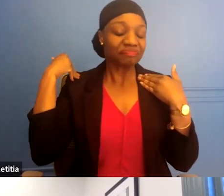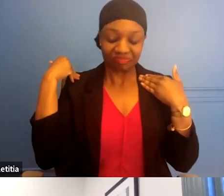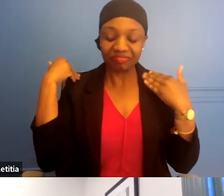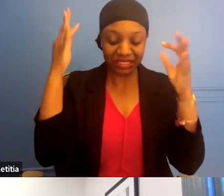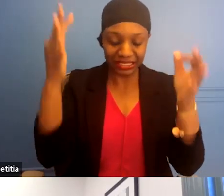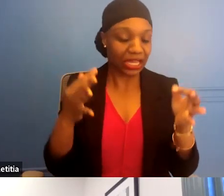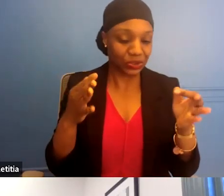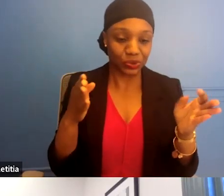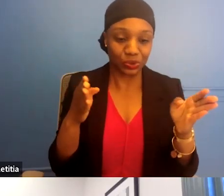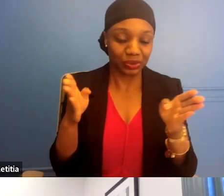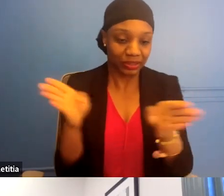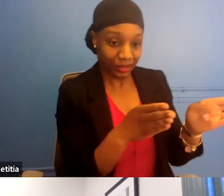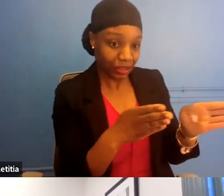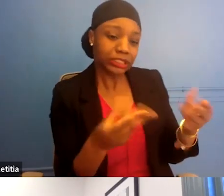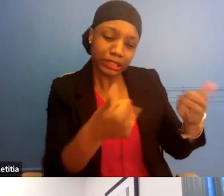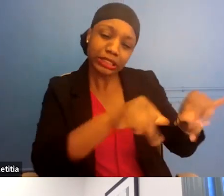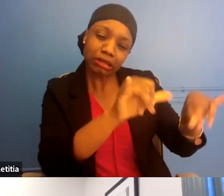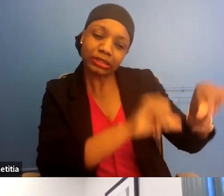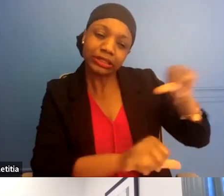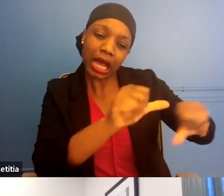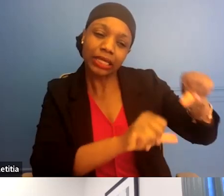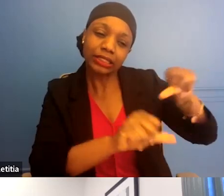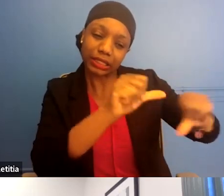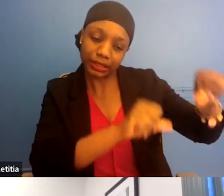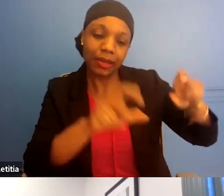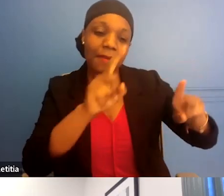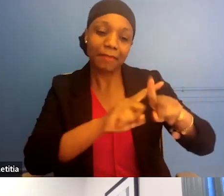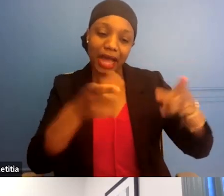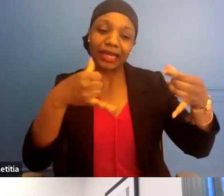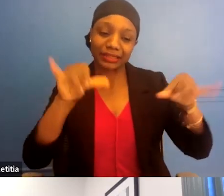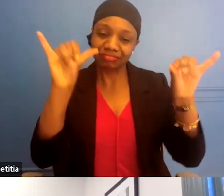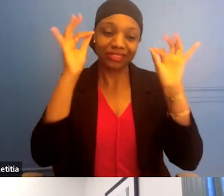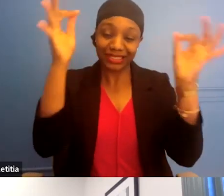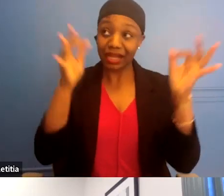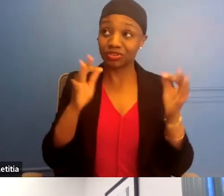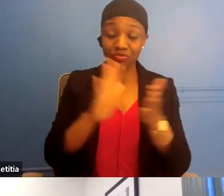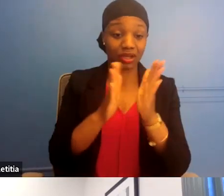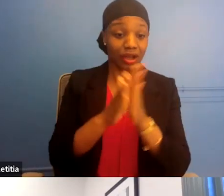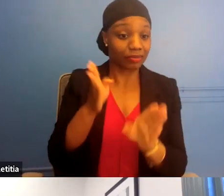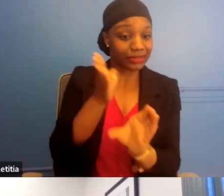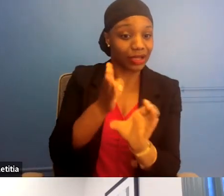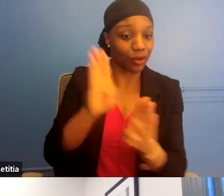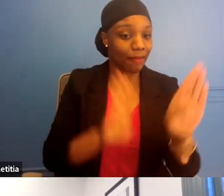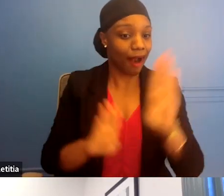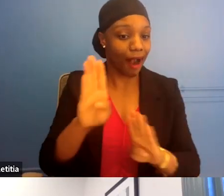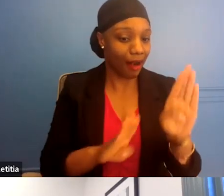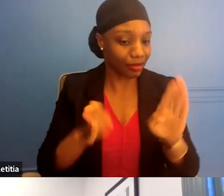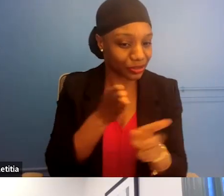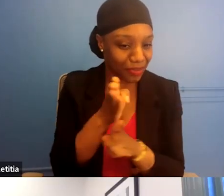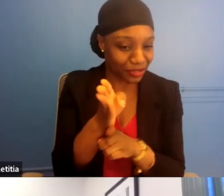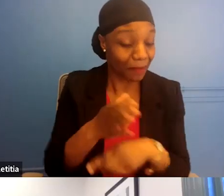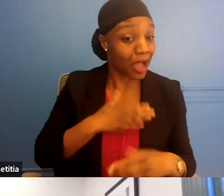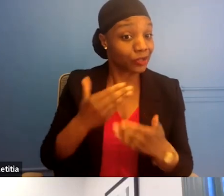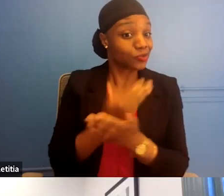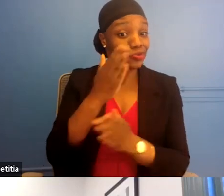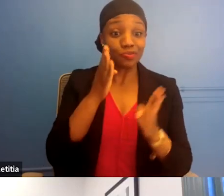loved the sciences and decided to become a psychobiology major. So my new plan was that I was